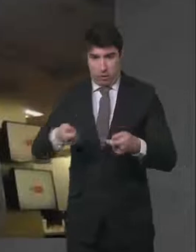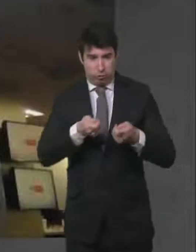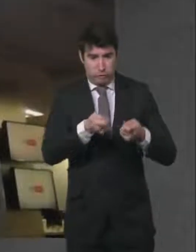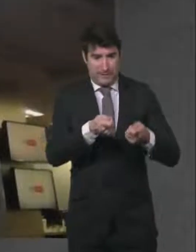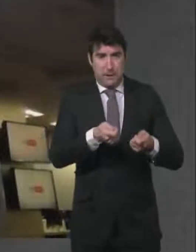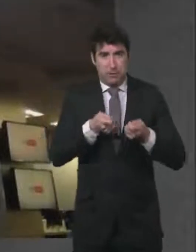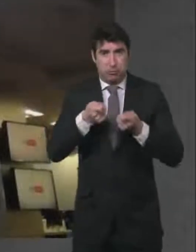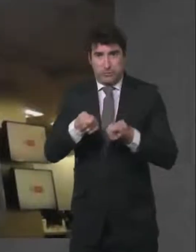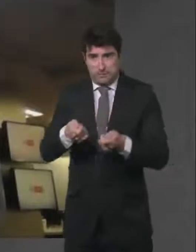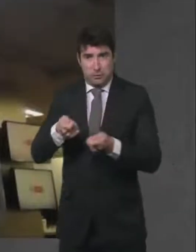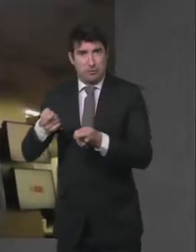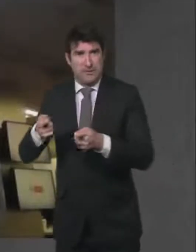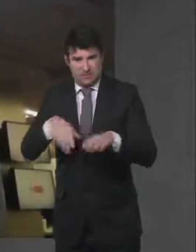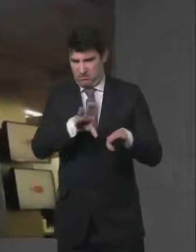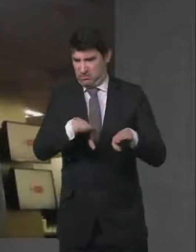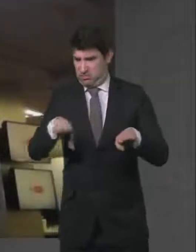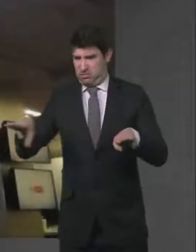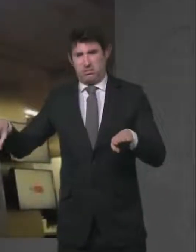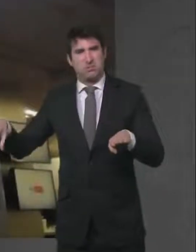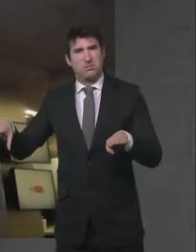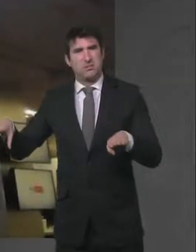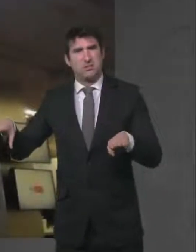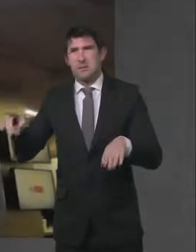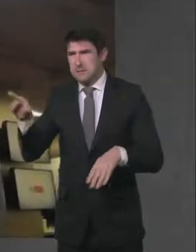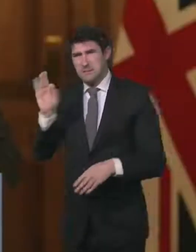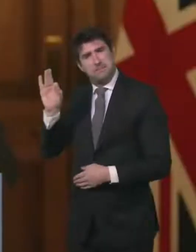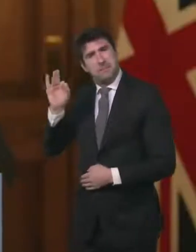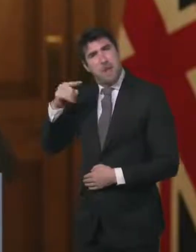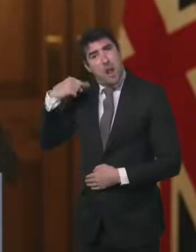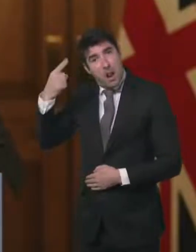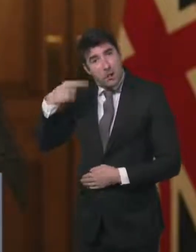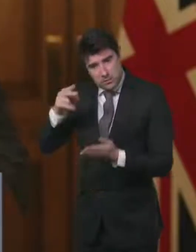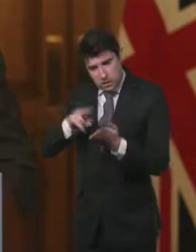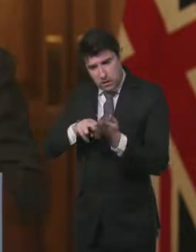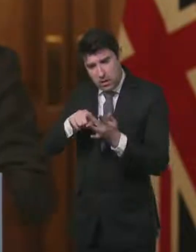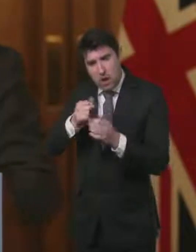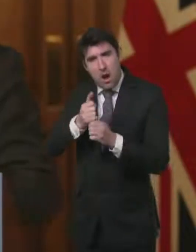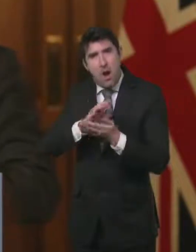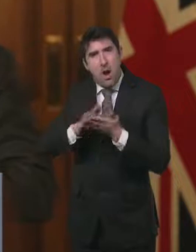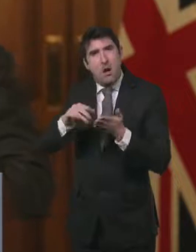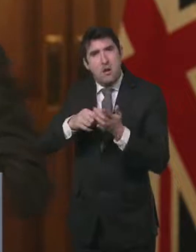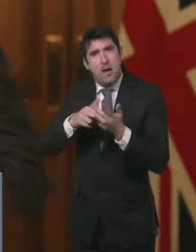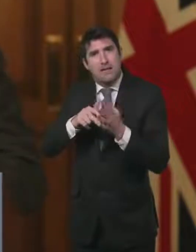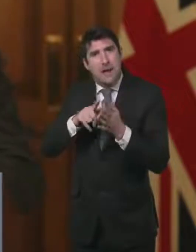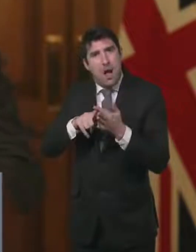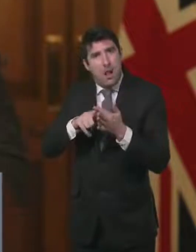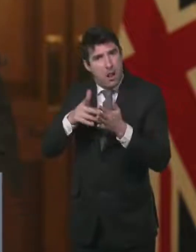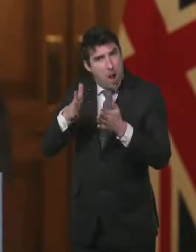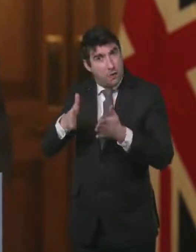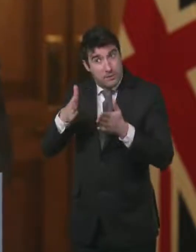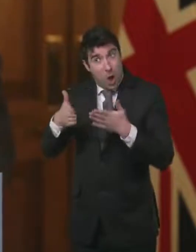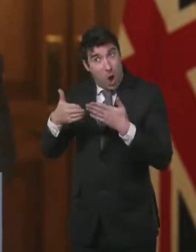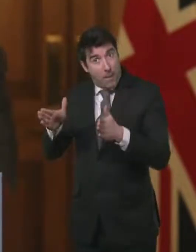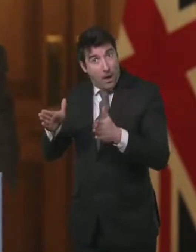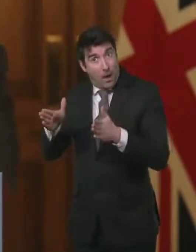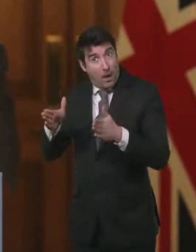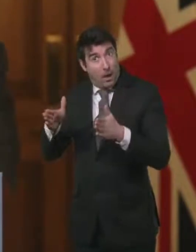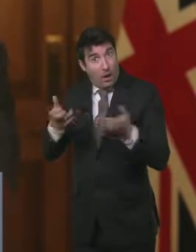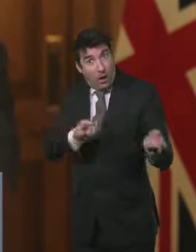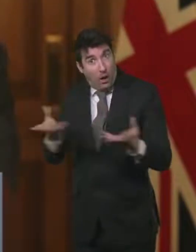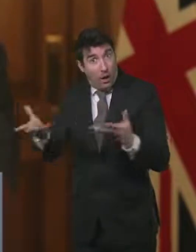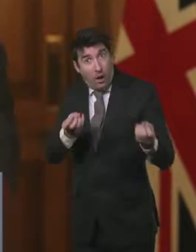so bad, to be needed anytime soon? Yeah, thanks very, very much, Sam. Look, just my message, first of all, on